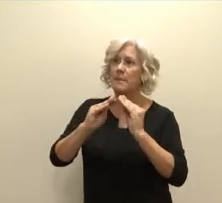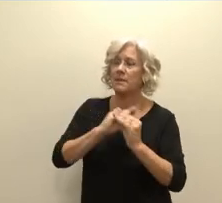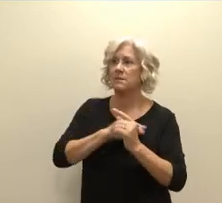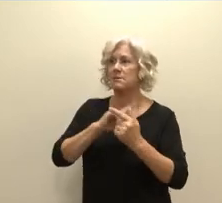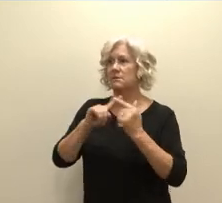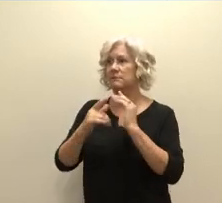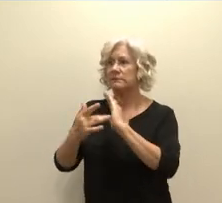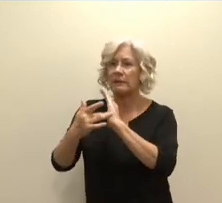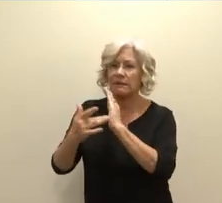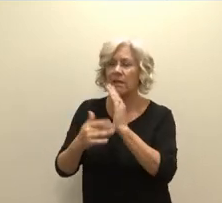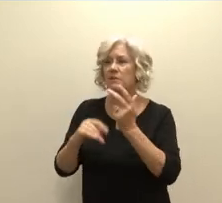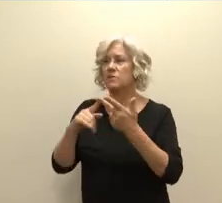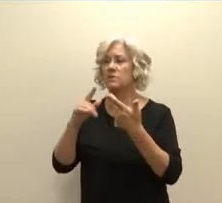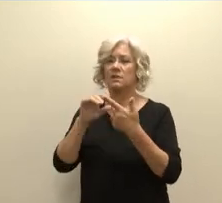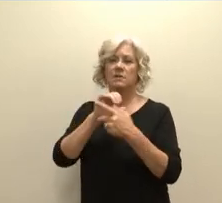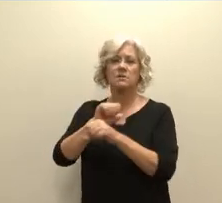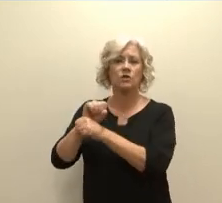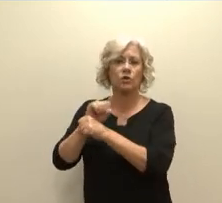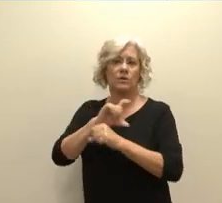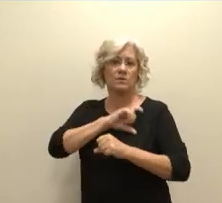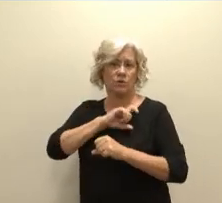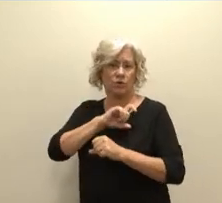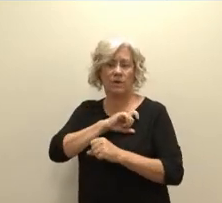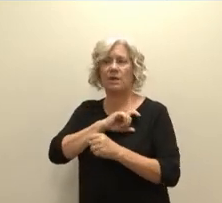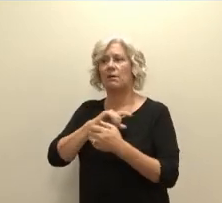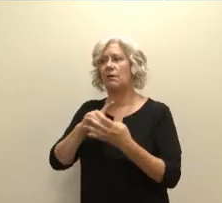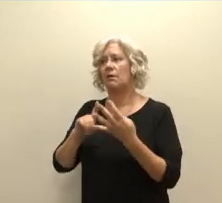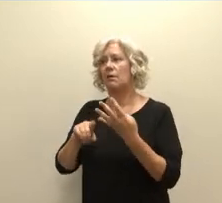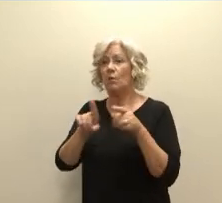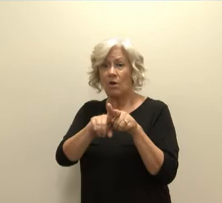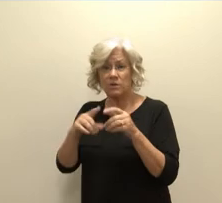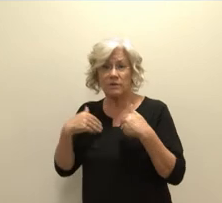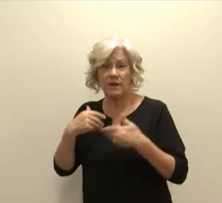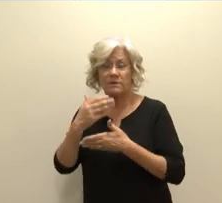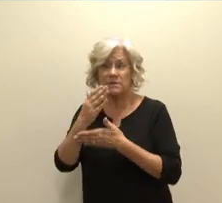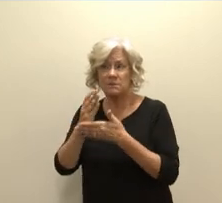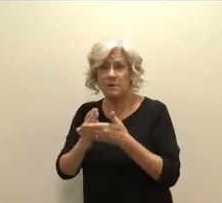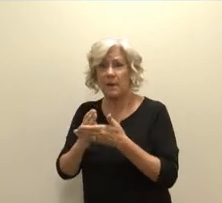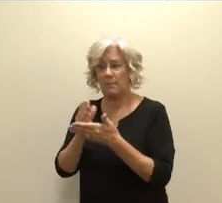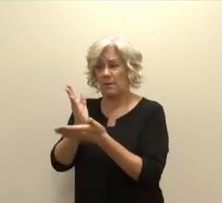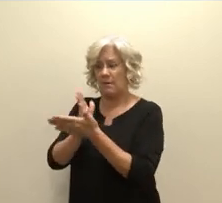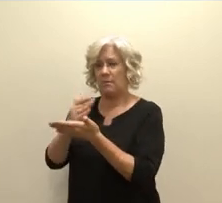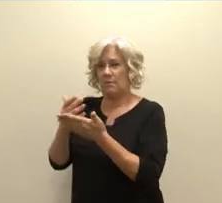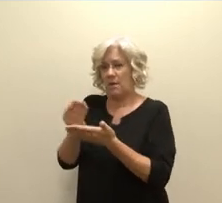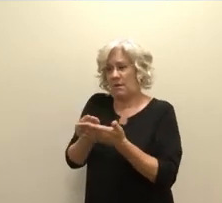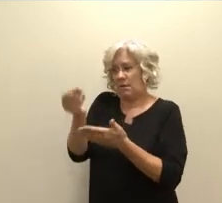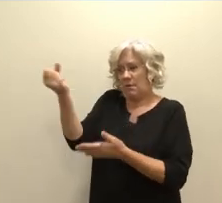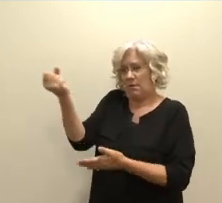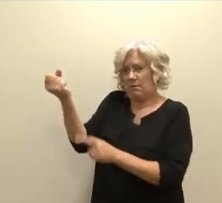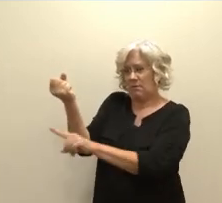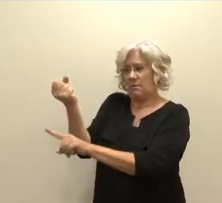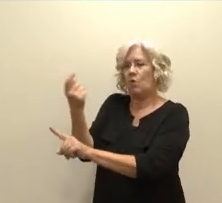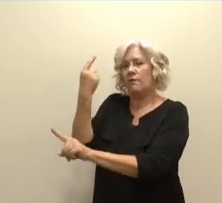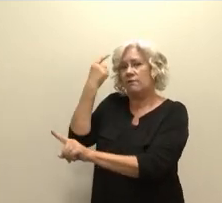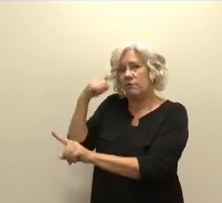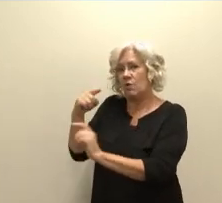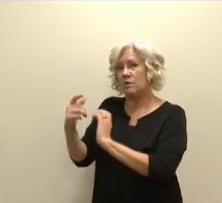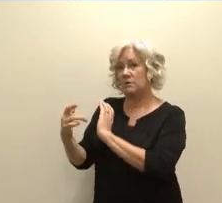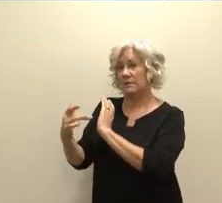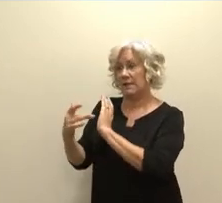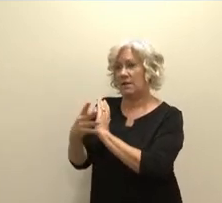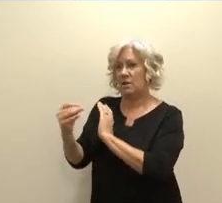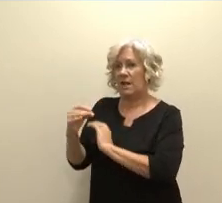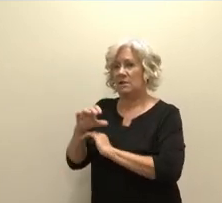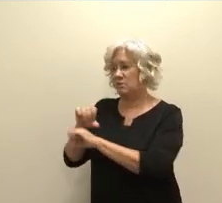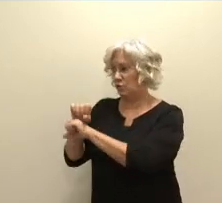technology, and security. We also have some rather large budgets set aside for technology and security this year. The